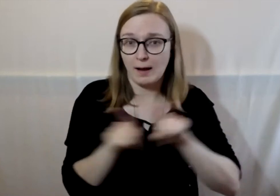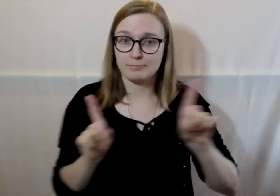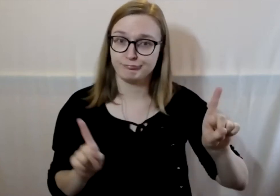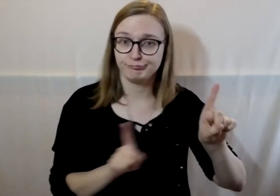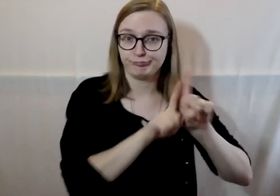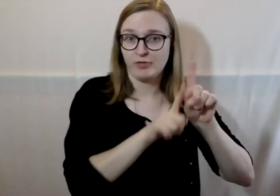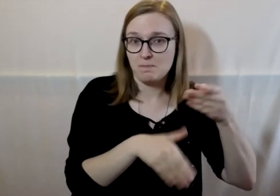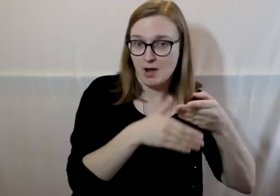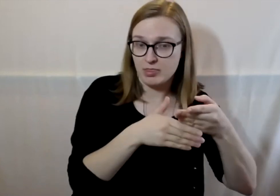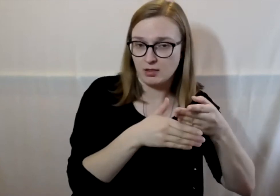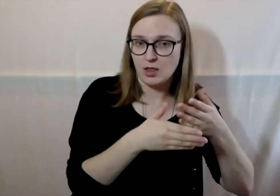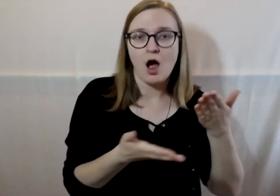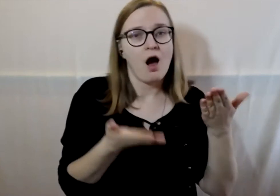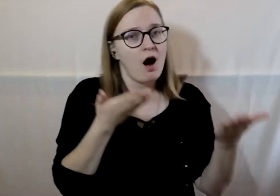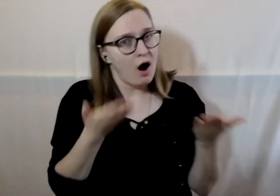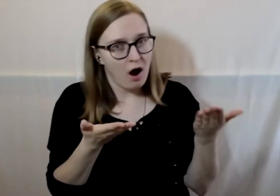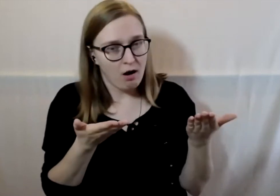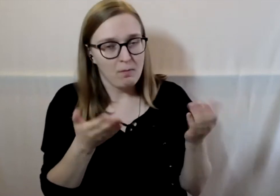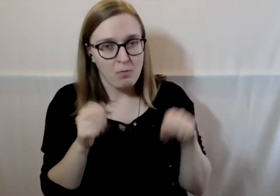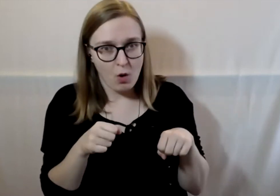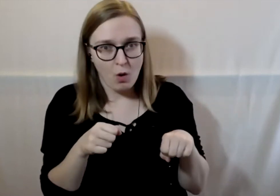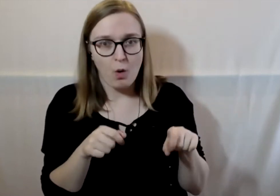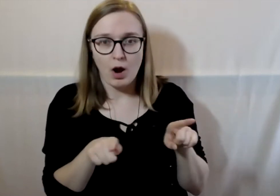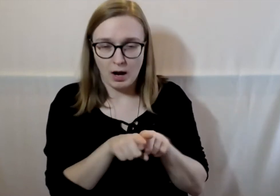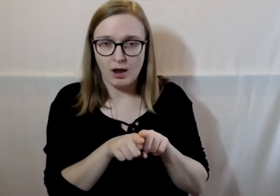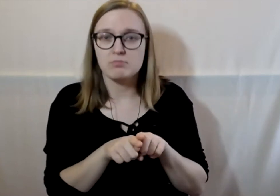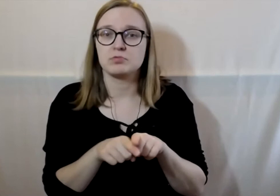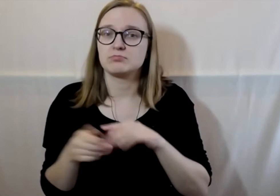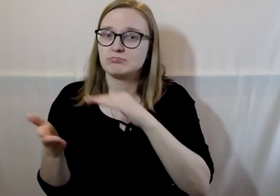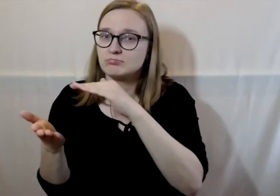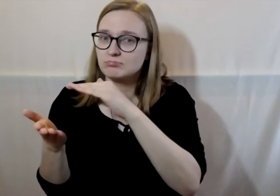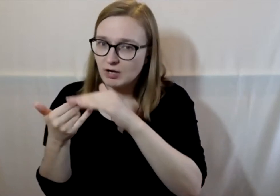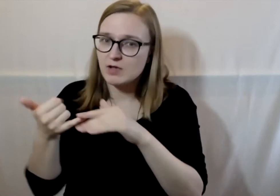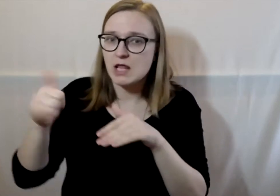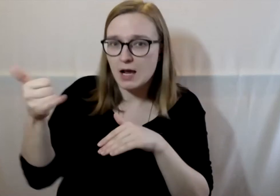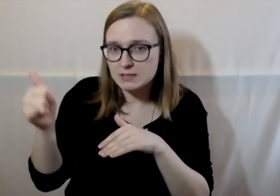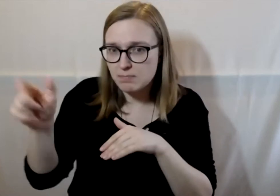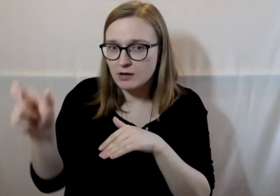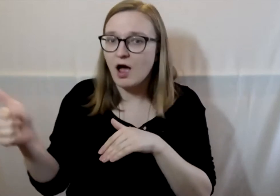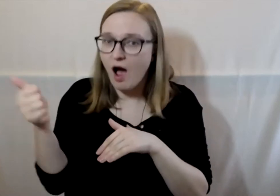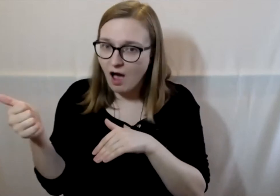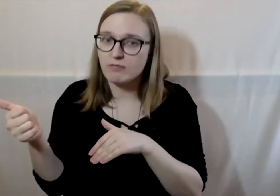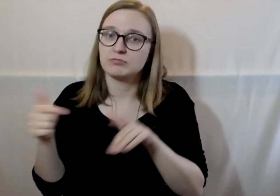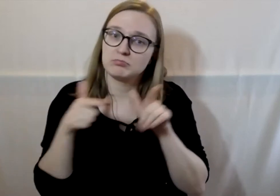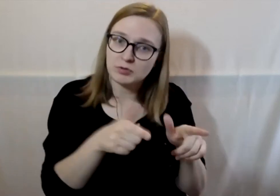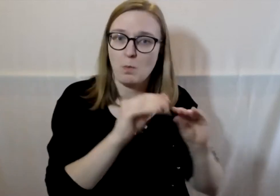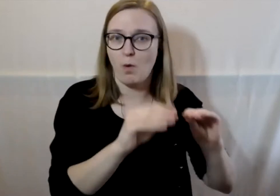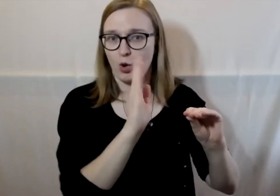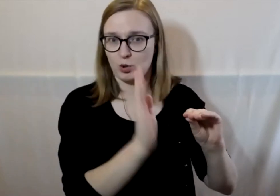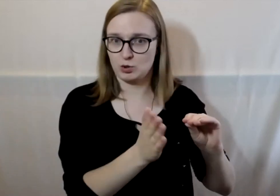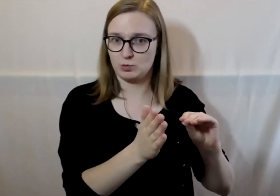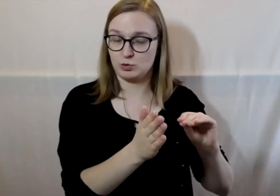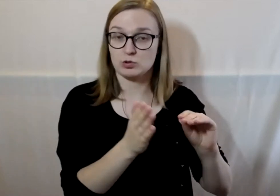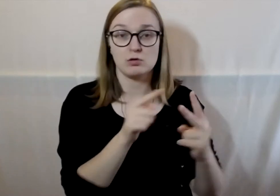are we talking about recruiting people from other industries into teaching? Yeah, you might want to do